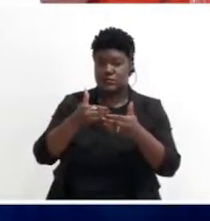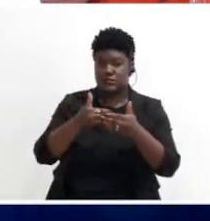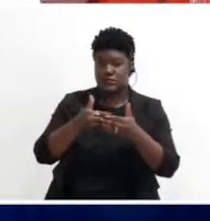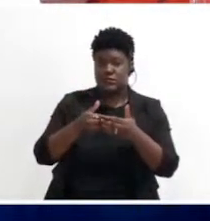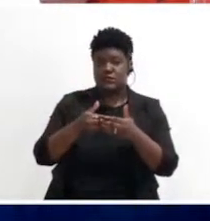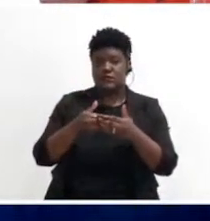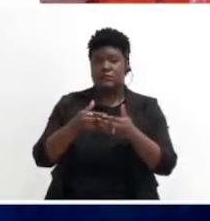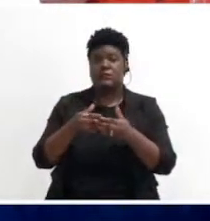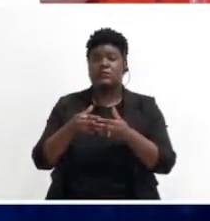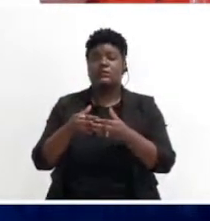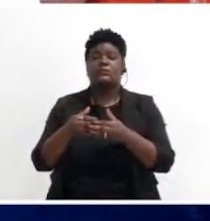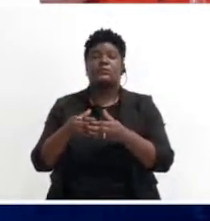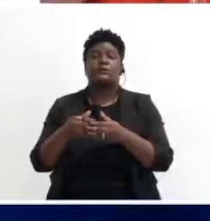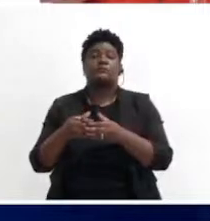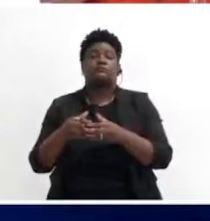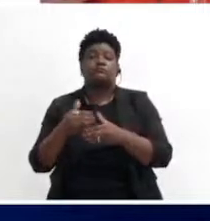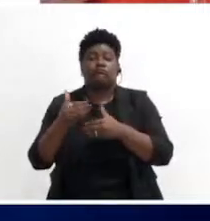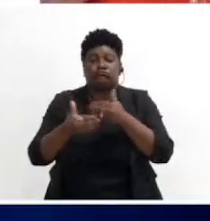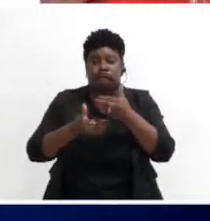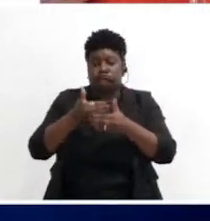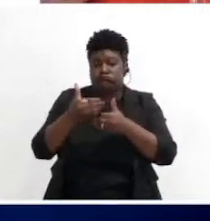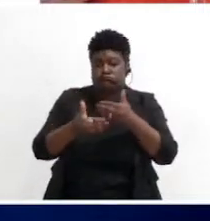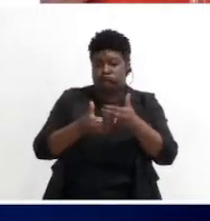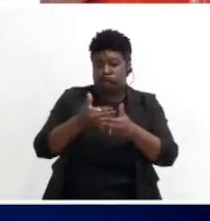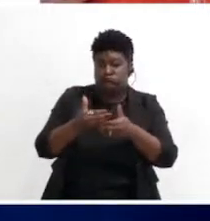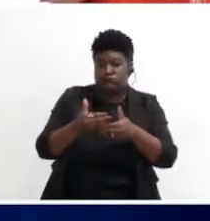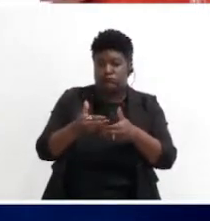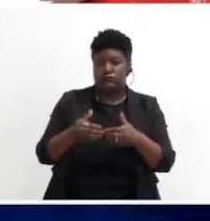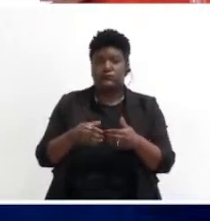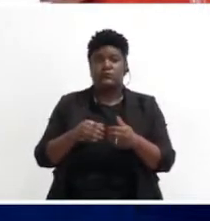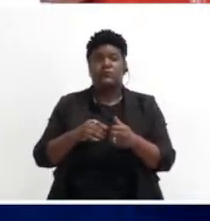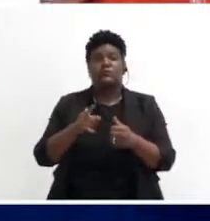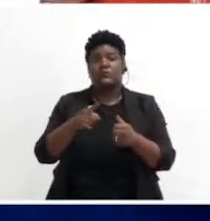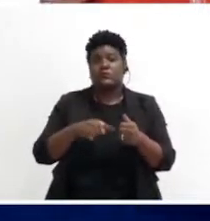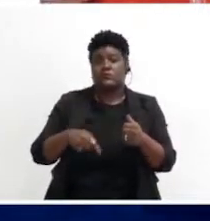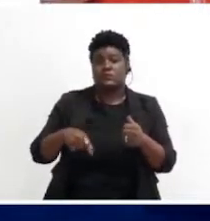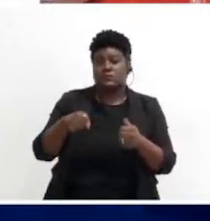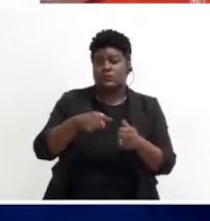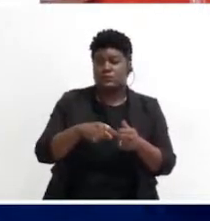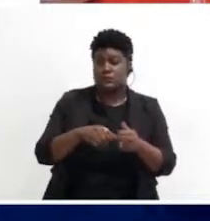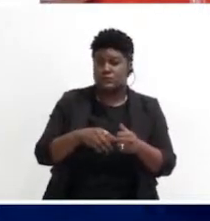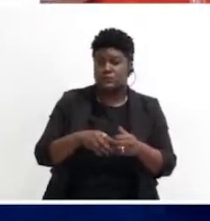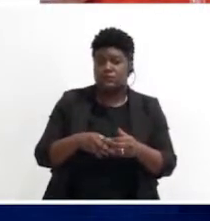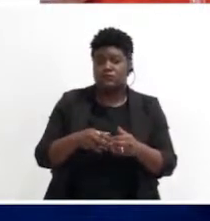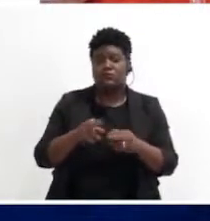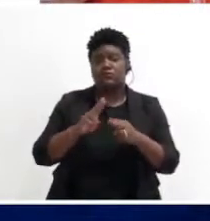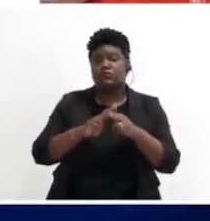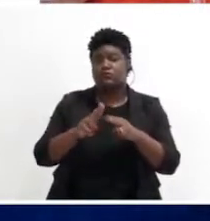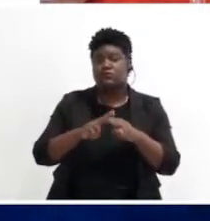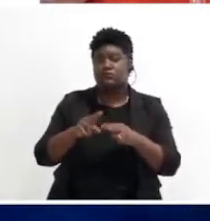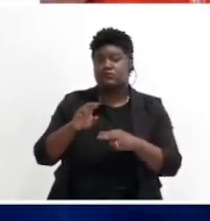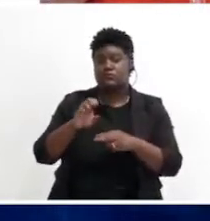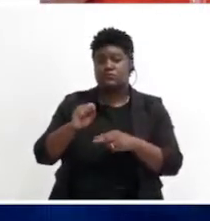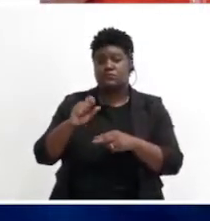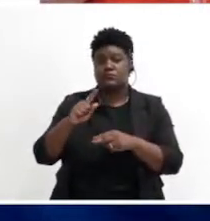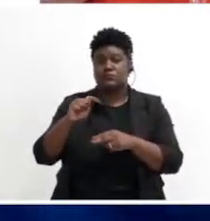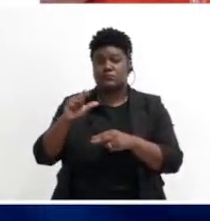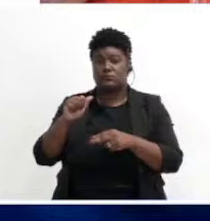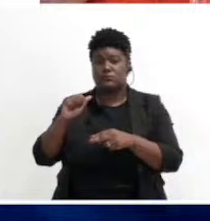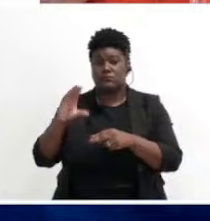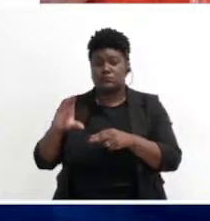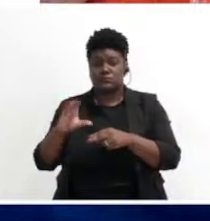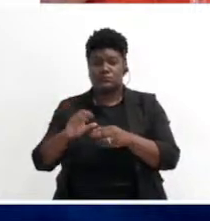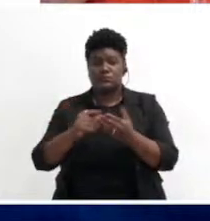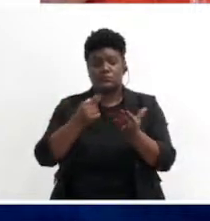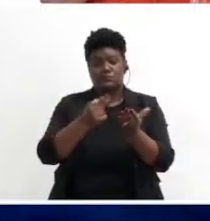this technology to do just that. They actually stacked their static RAM cache chips directly on the